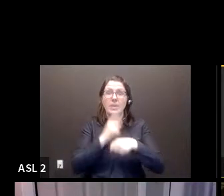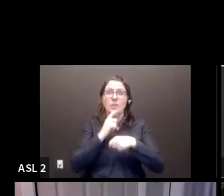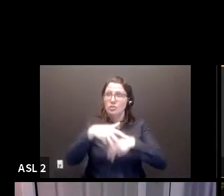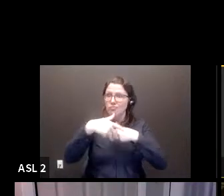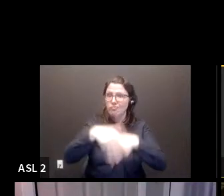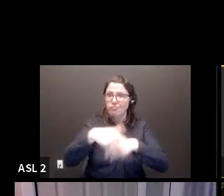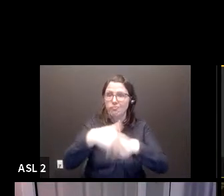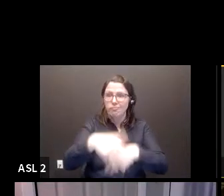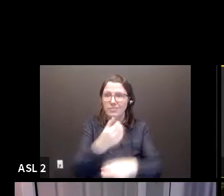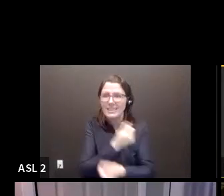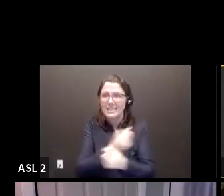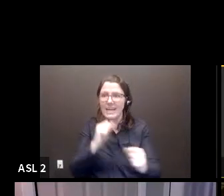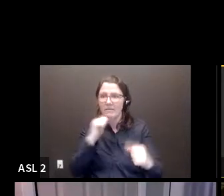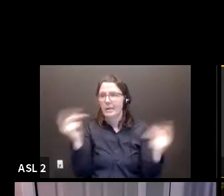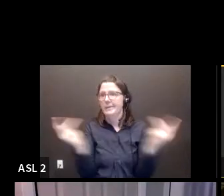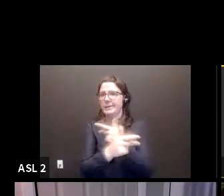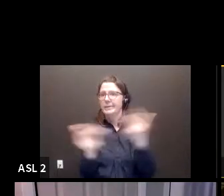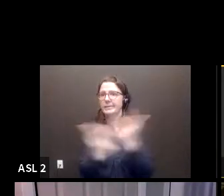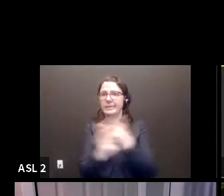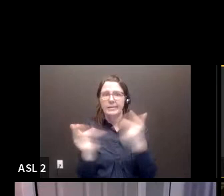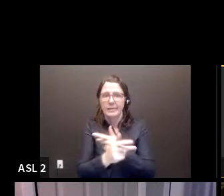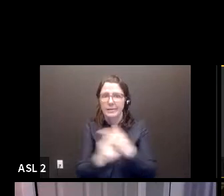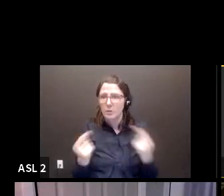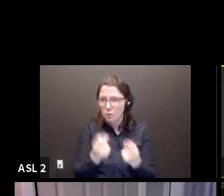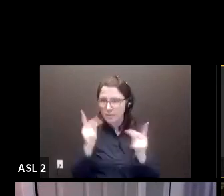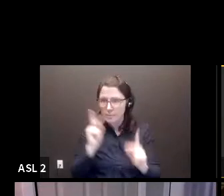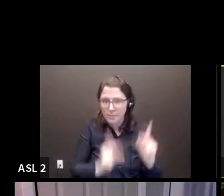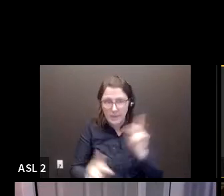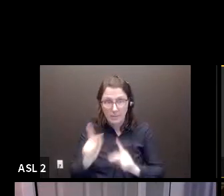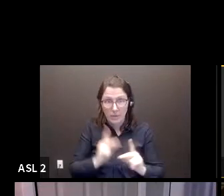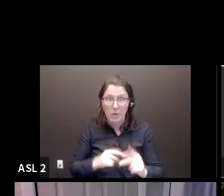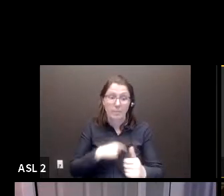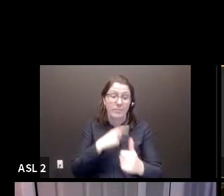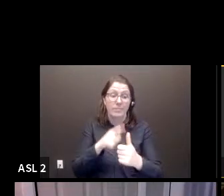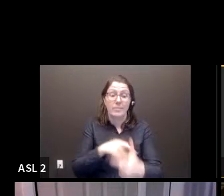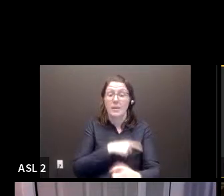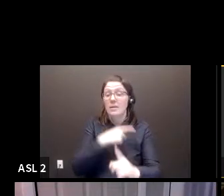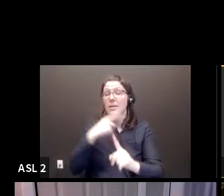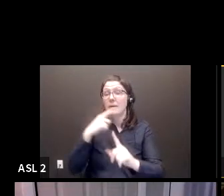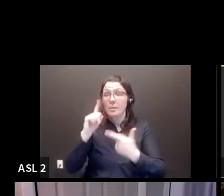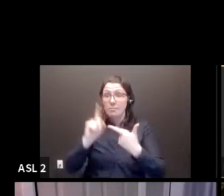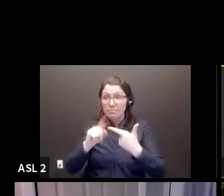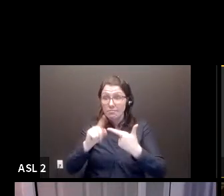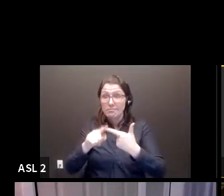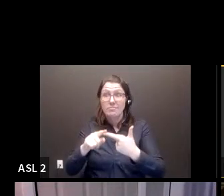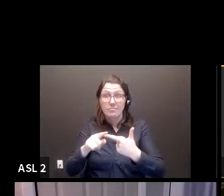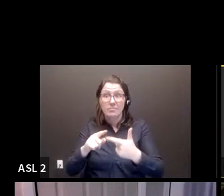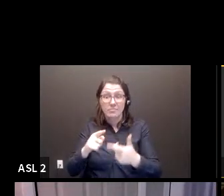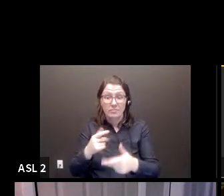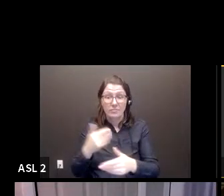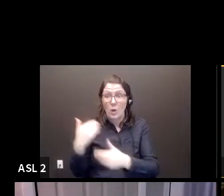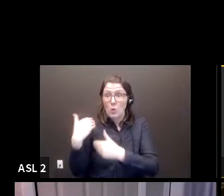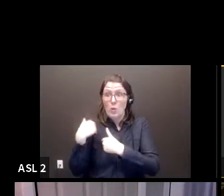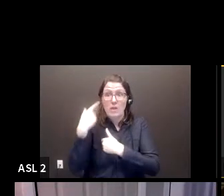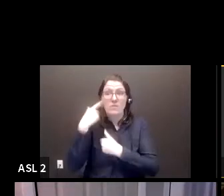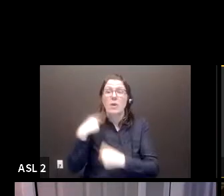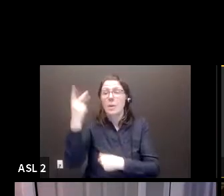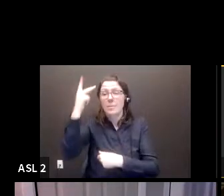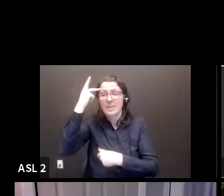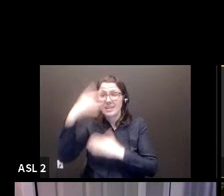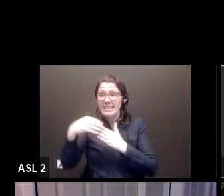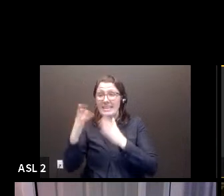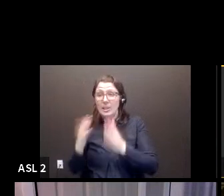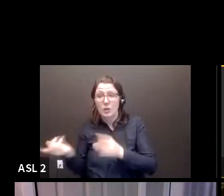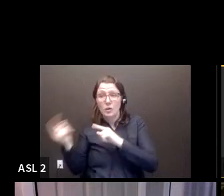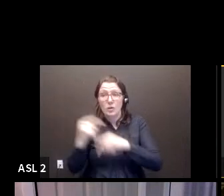as well as uh many other duties they have in the city including escorts things like that so that's that's all the different things that that singular traffic unit does but we